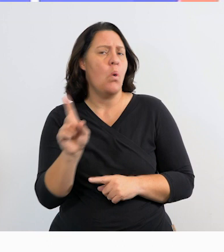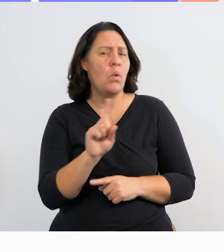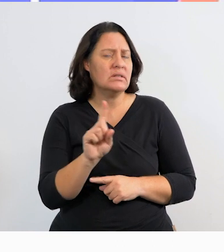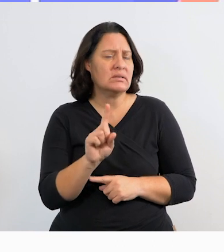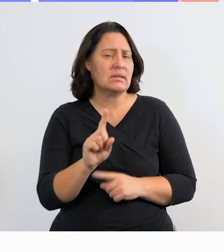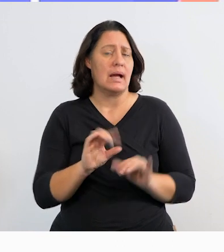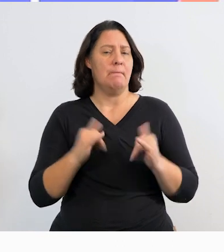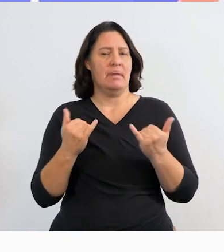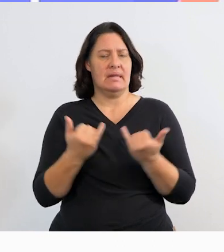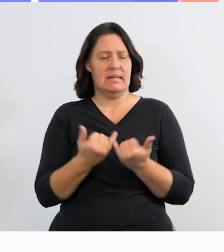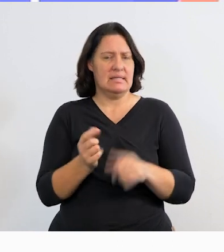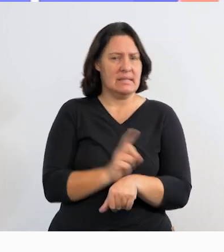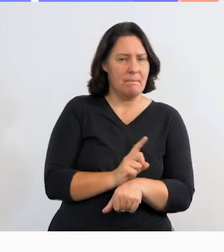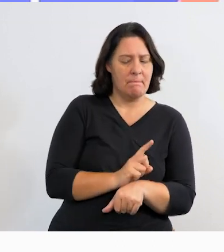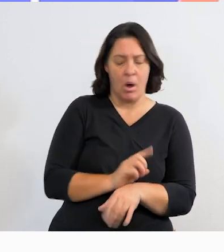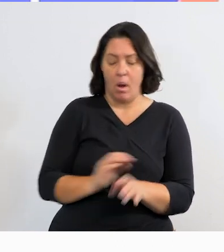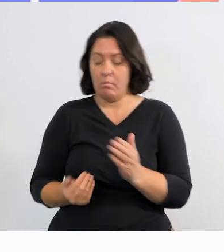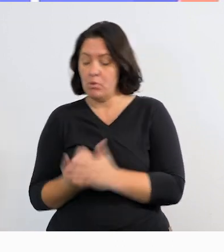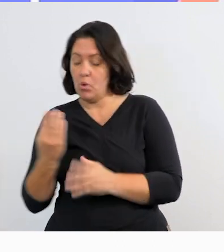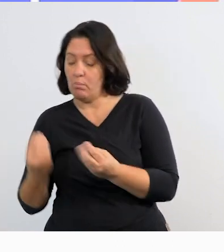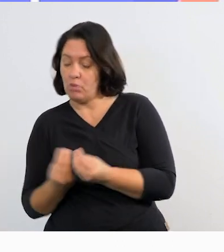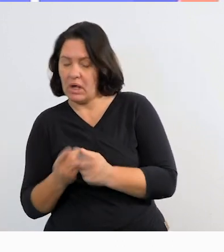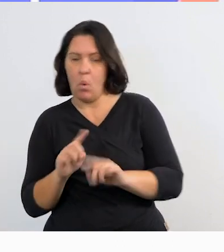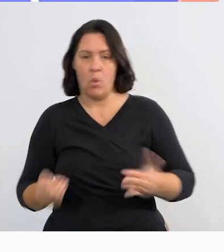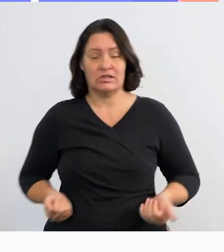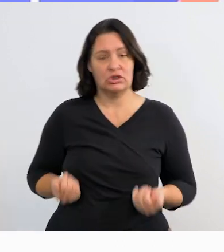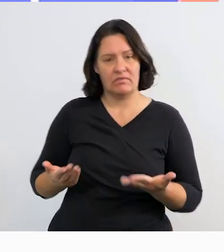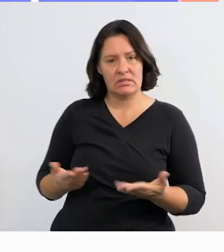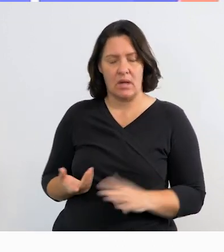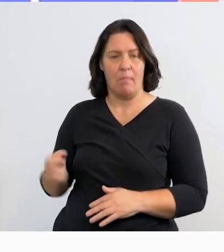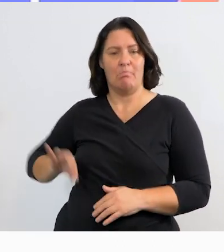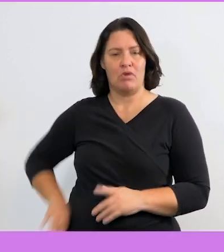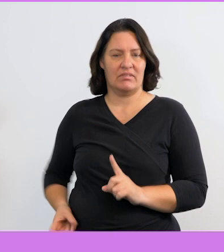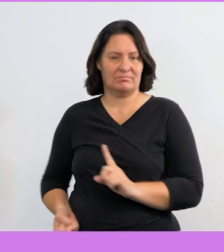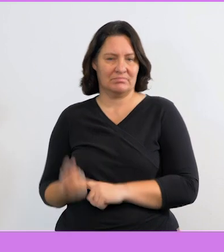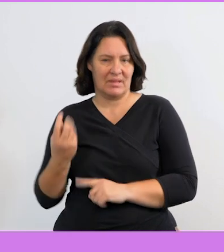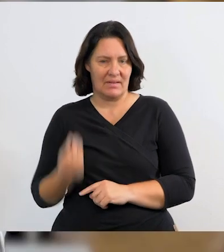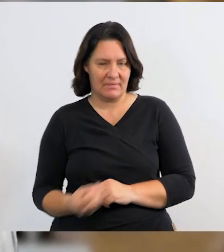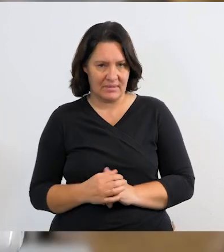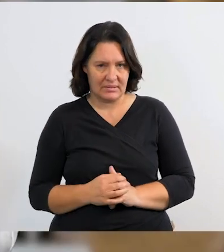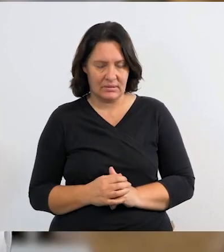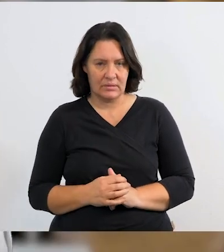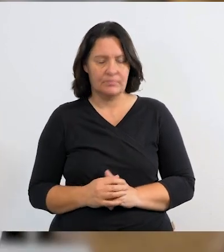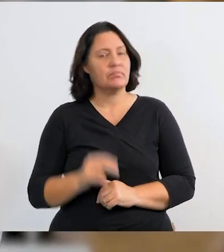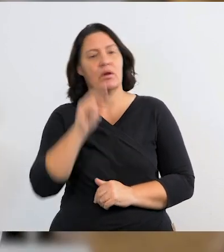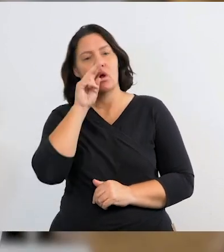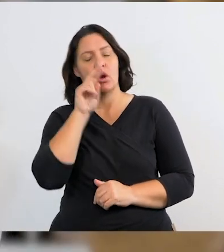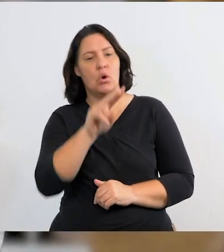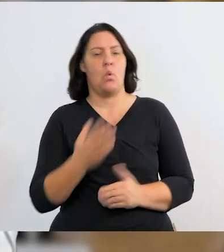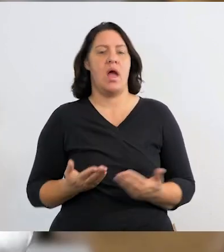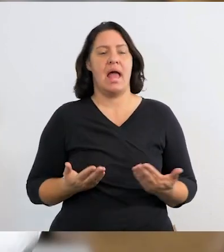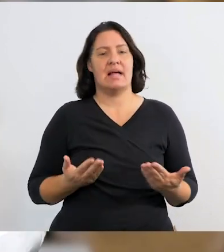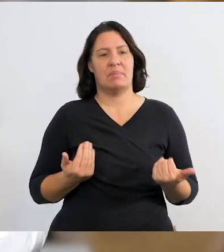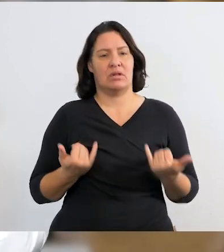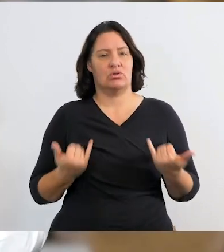point a company or a new product or service will be profitable? All right, so let's look at what to